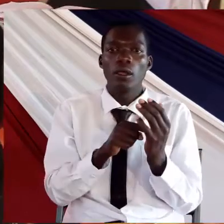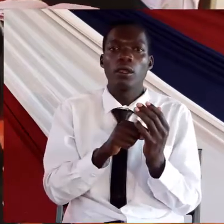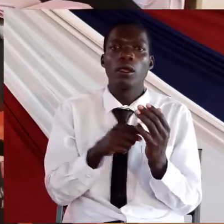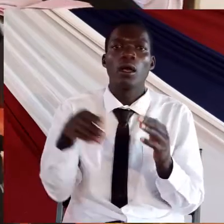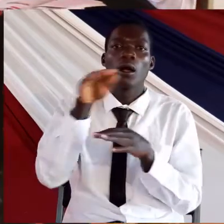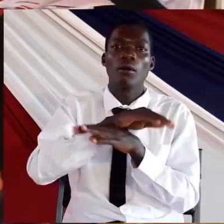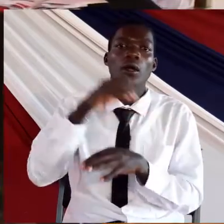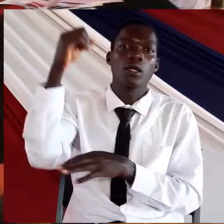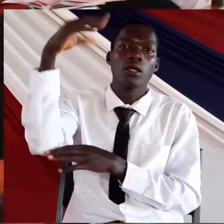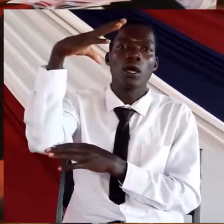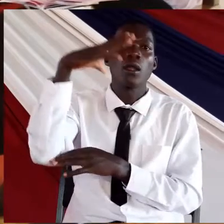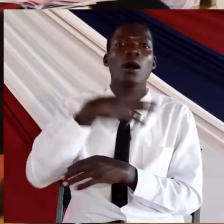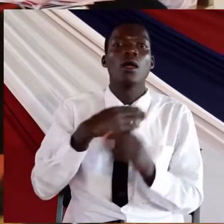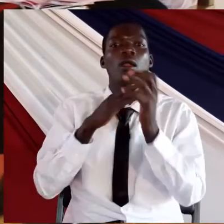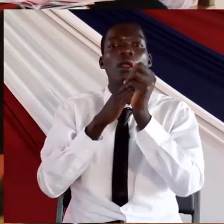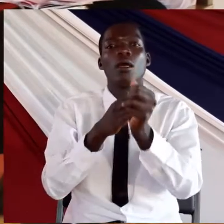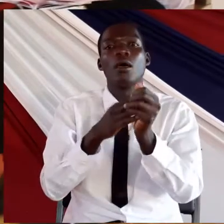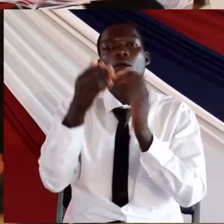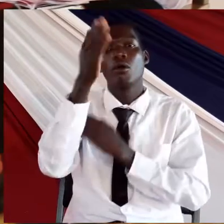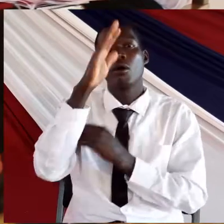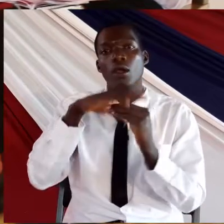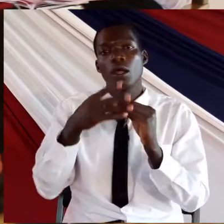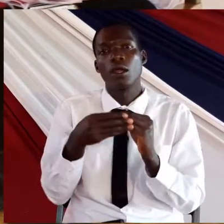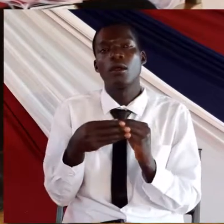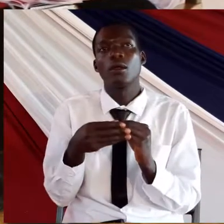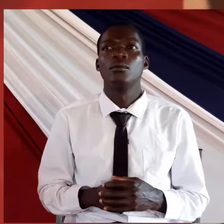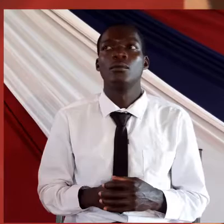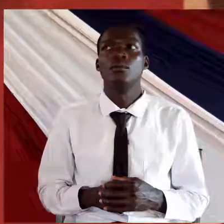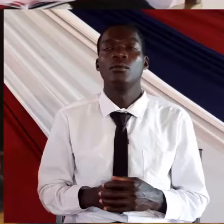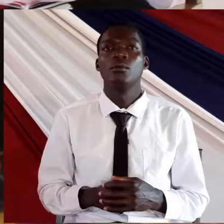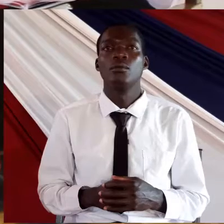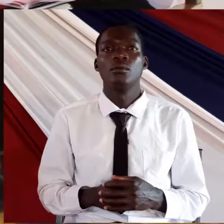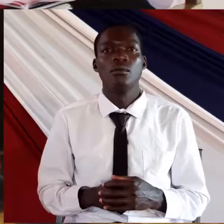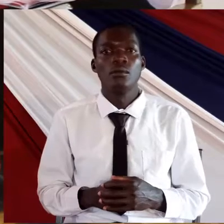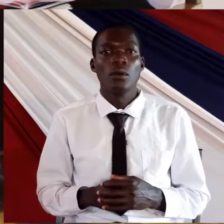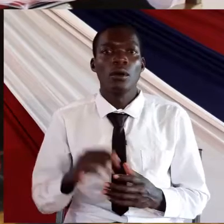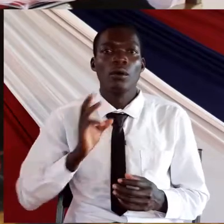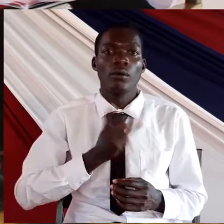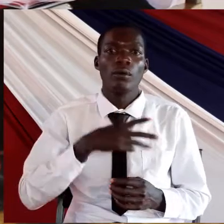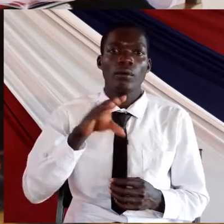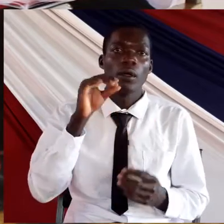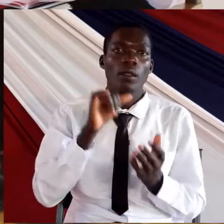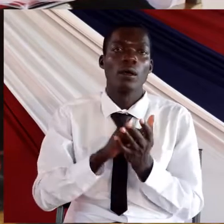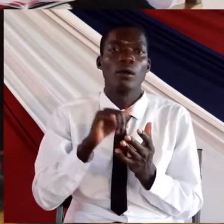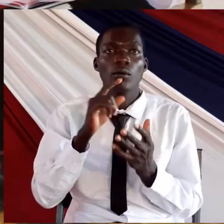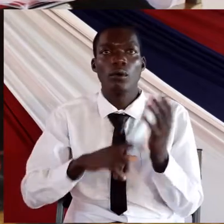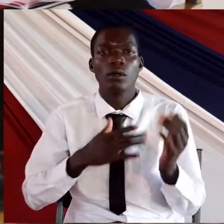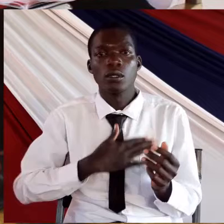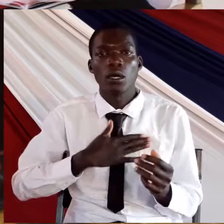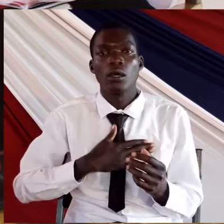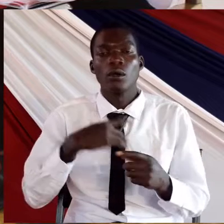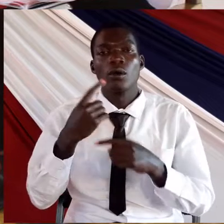mm-hmm, should lead us to God the Creator. Amen. But sometimes you find that what science holds as